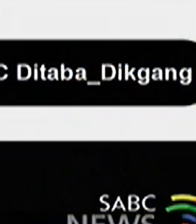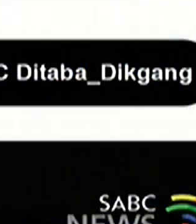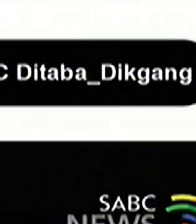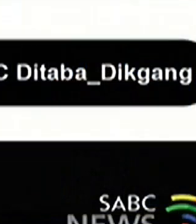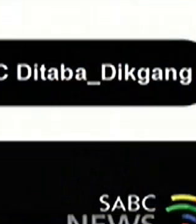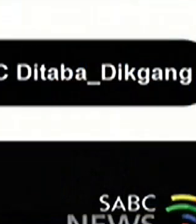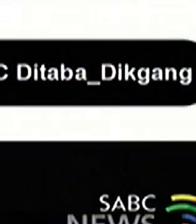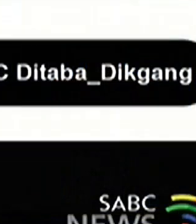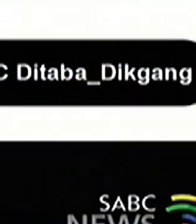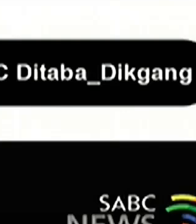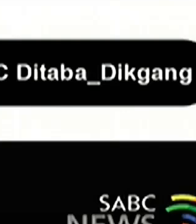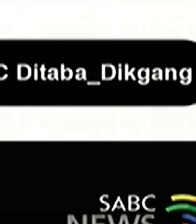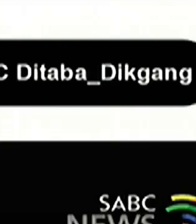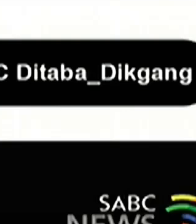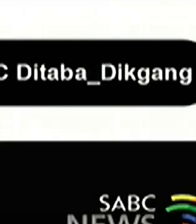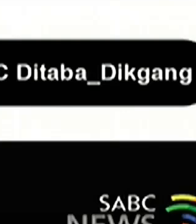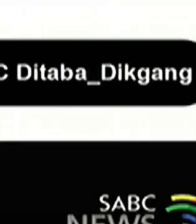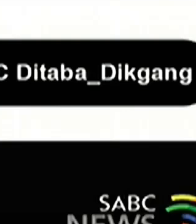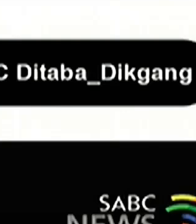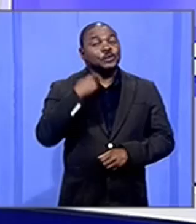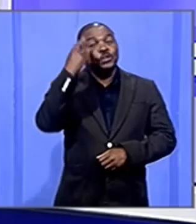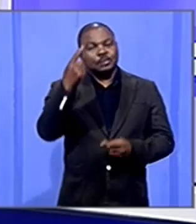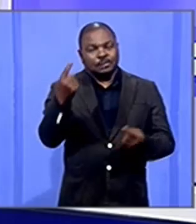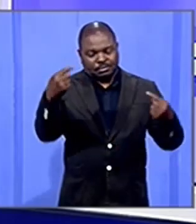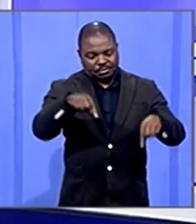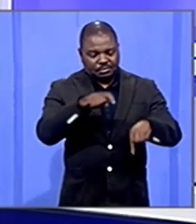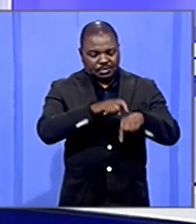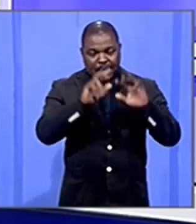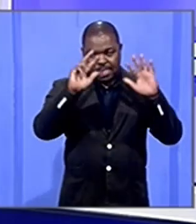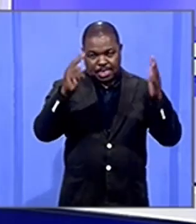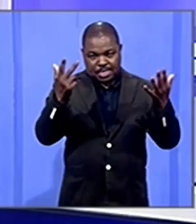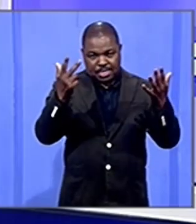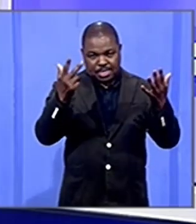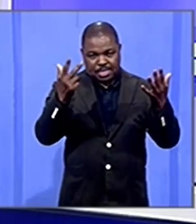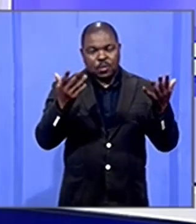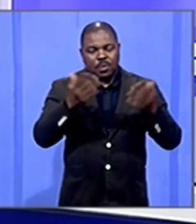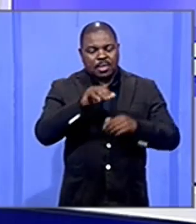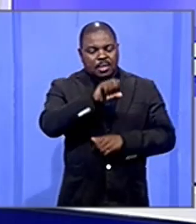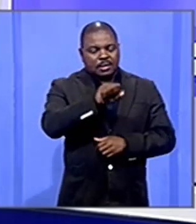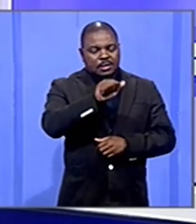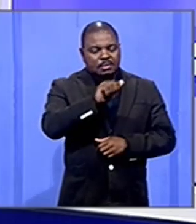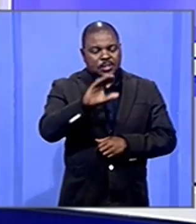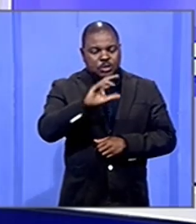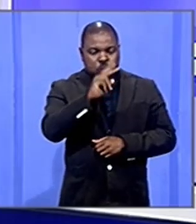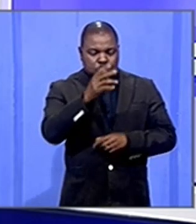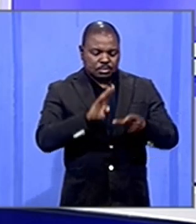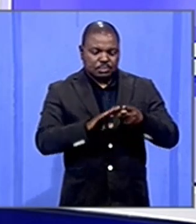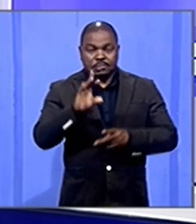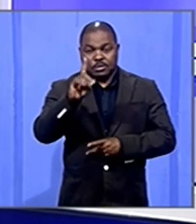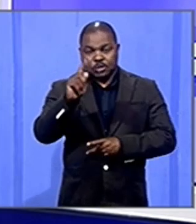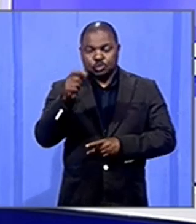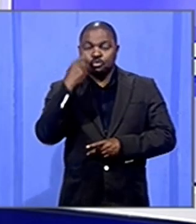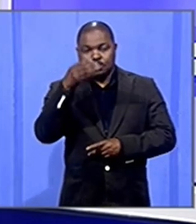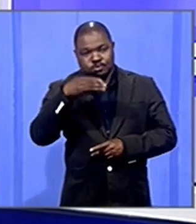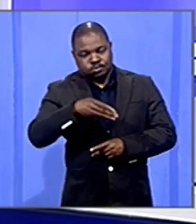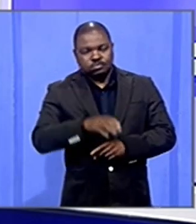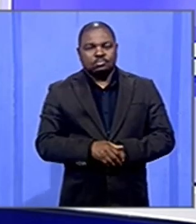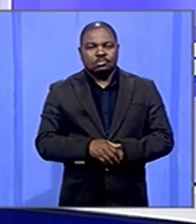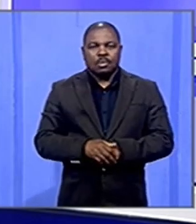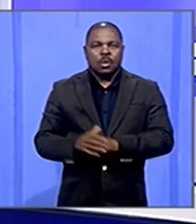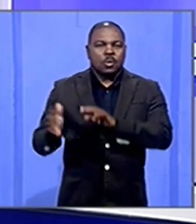sehlopha sa ditaba tša Sesotho ba tla lefa tšona ka iri ya 7 mo go SABC2 le go DTT go sasa go